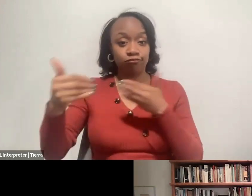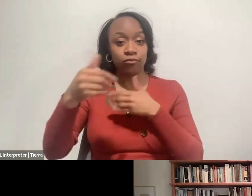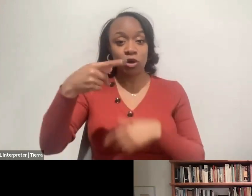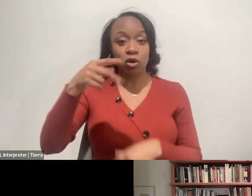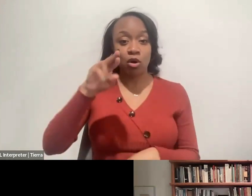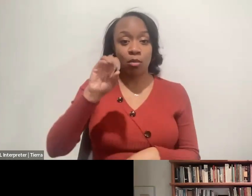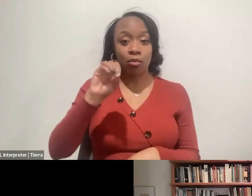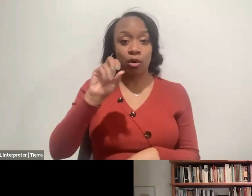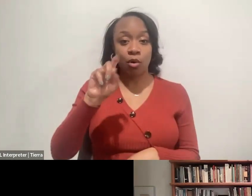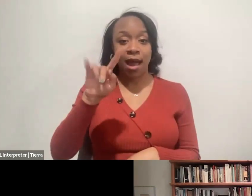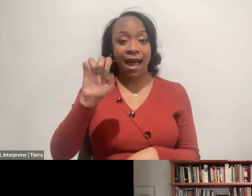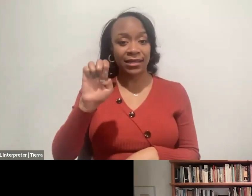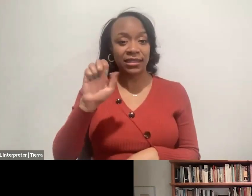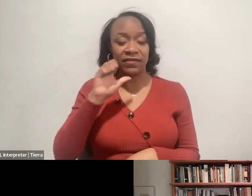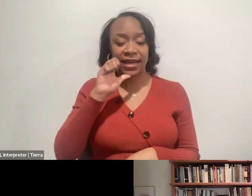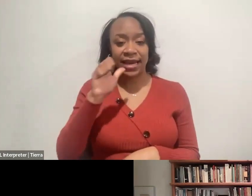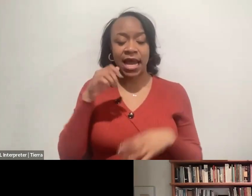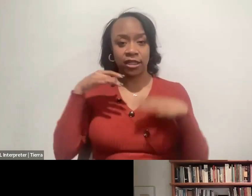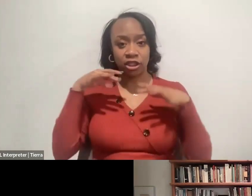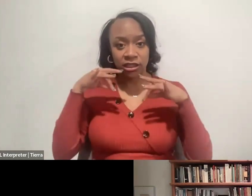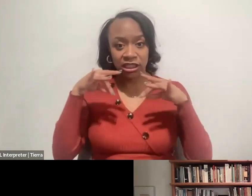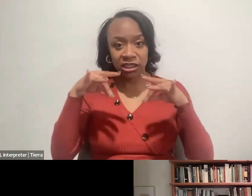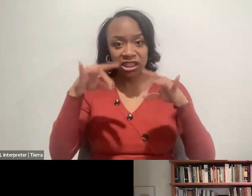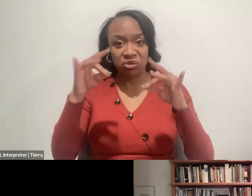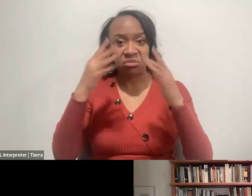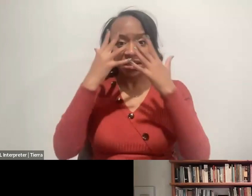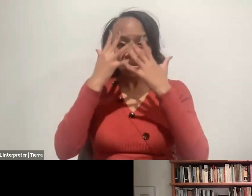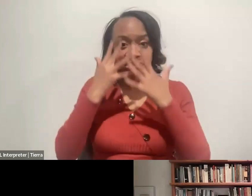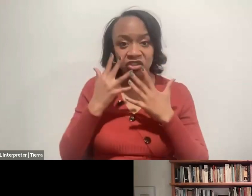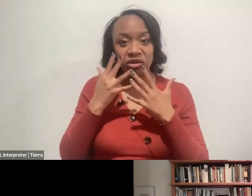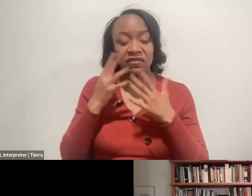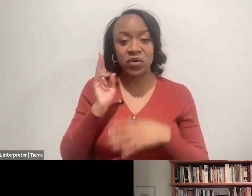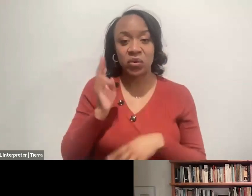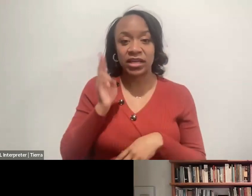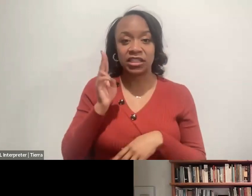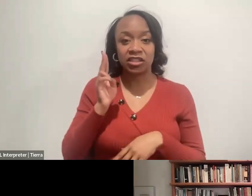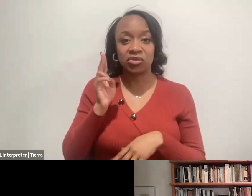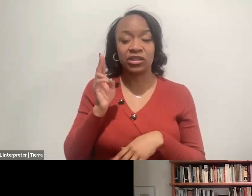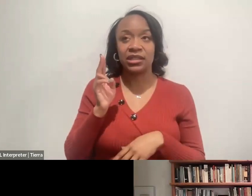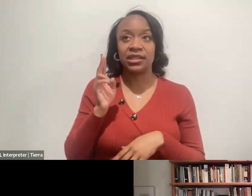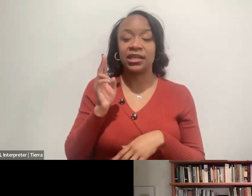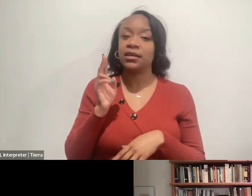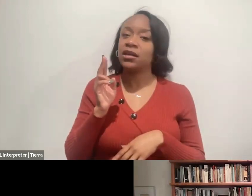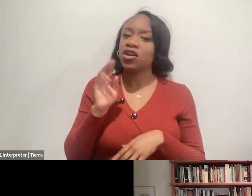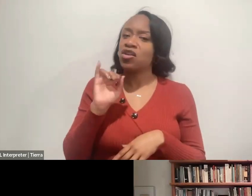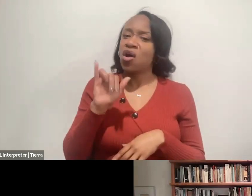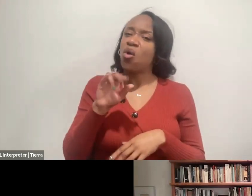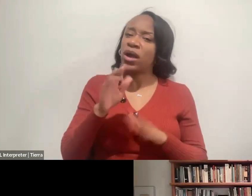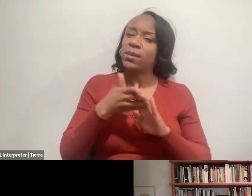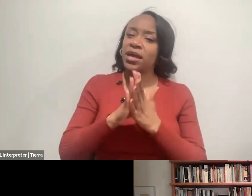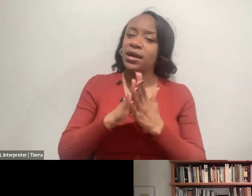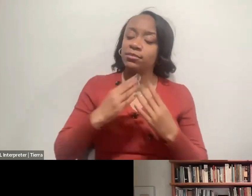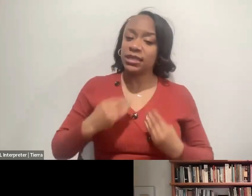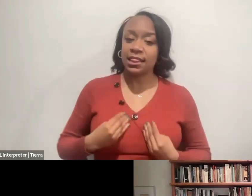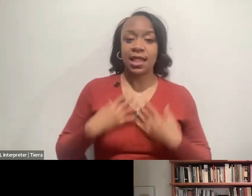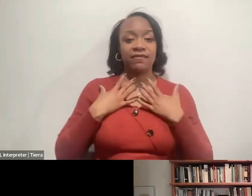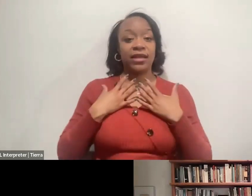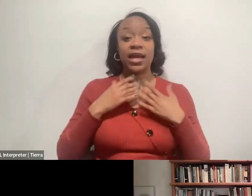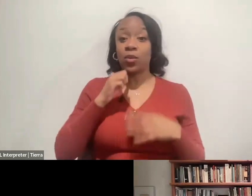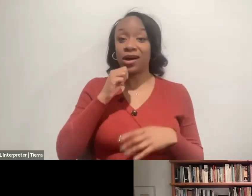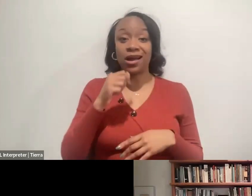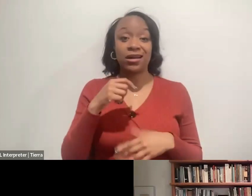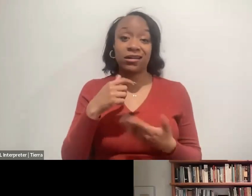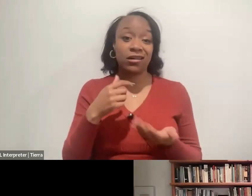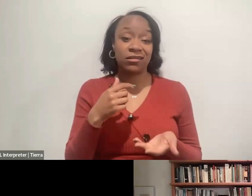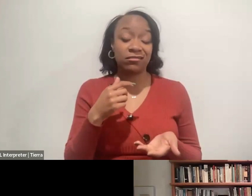consuming dreadful history like it's, Wonder Bread on the shelf, it's enlivening. And we're not going to be told that by